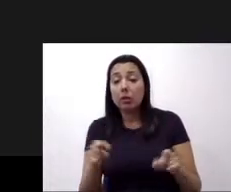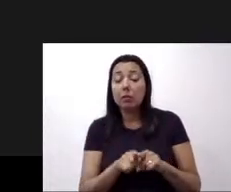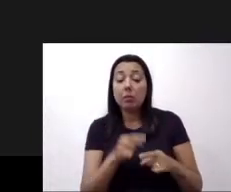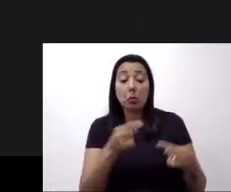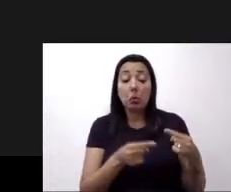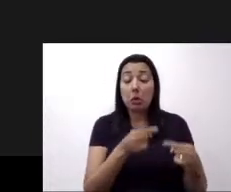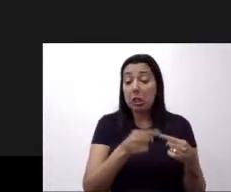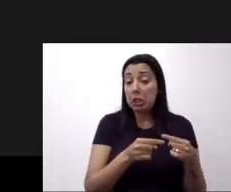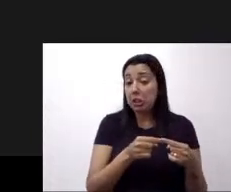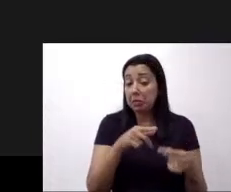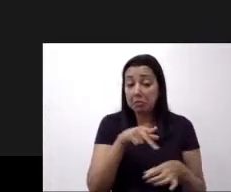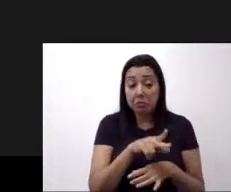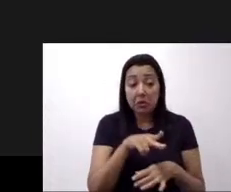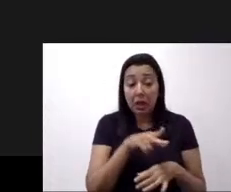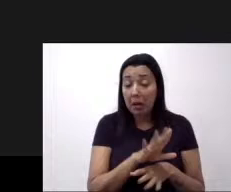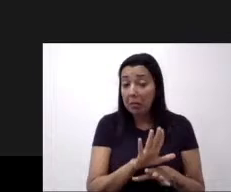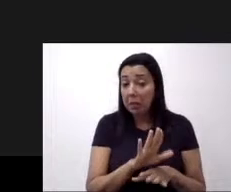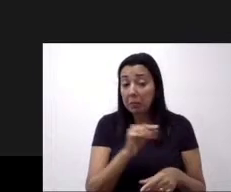equality policies.